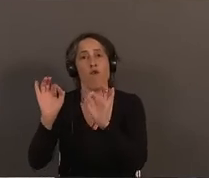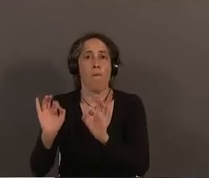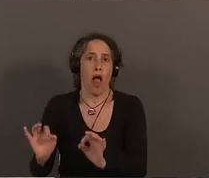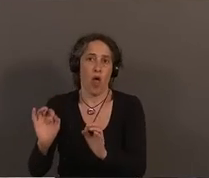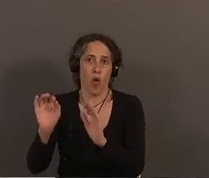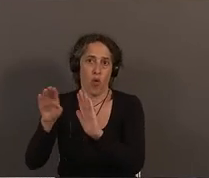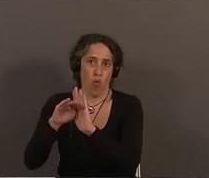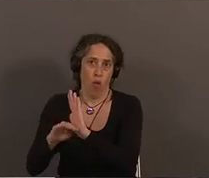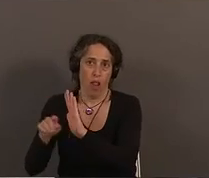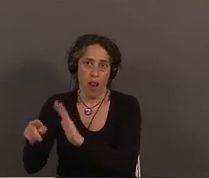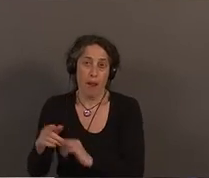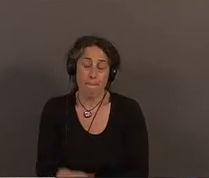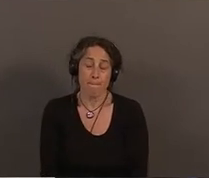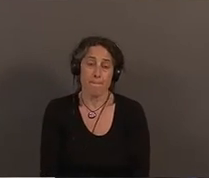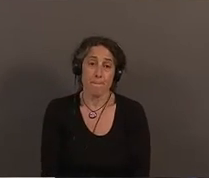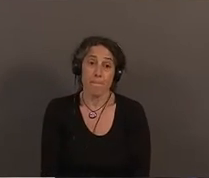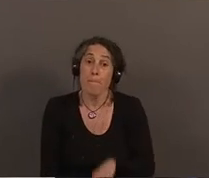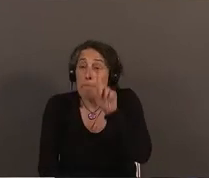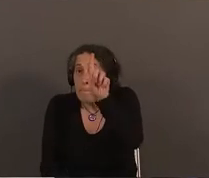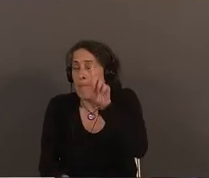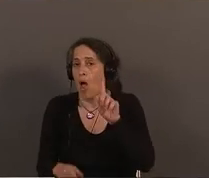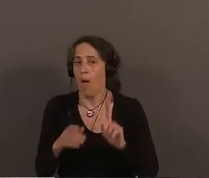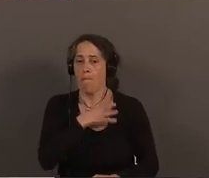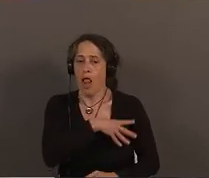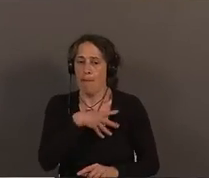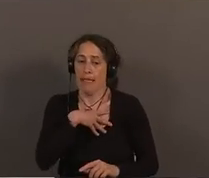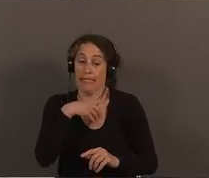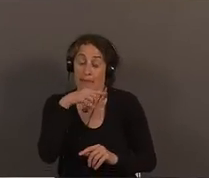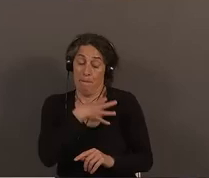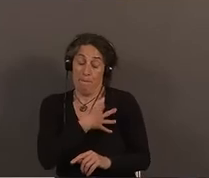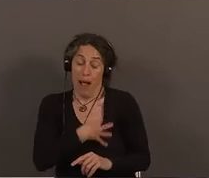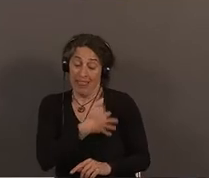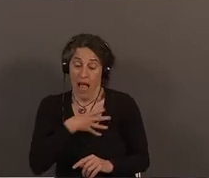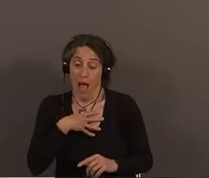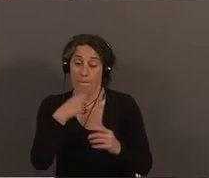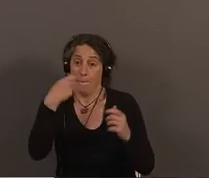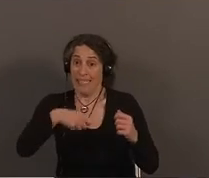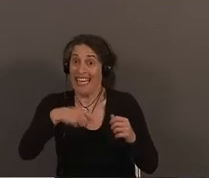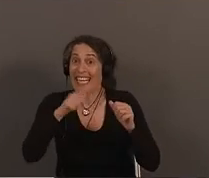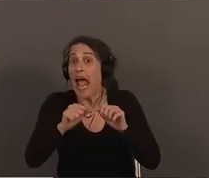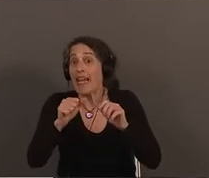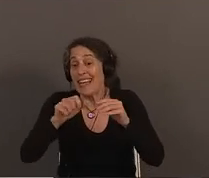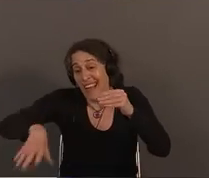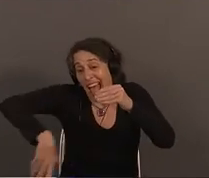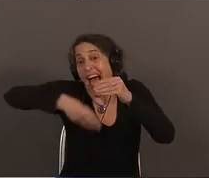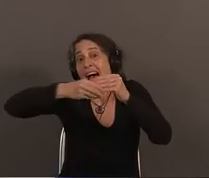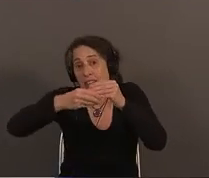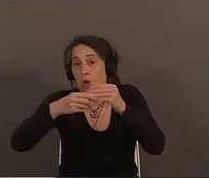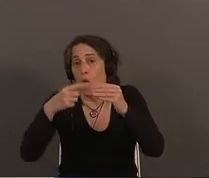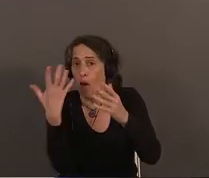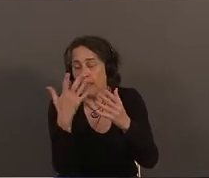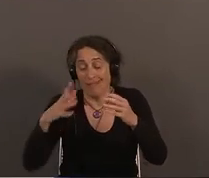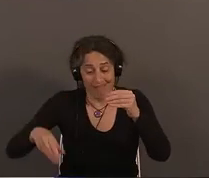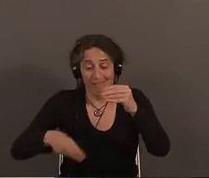presidency can do, and the rapporteur for the parliament is here, is Rosa Thun, is to close an agreement